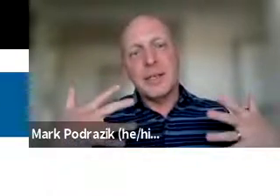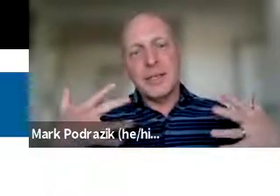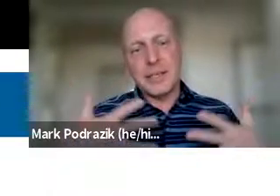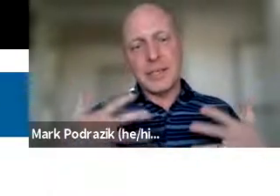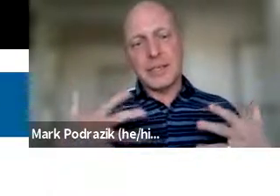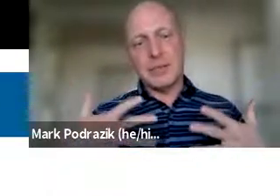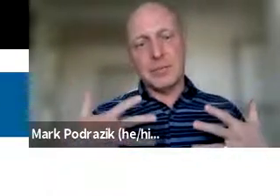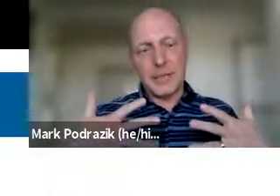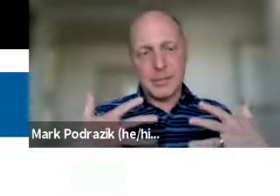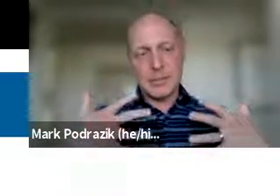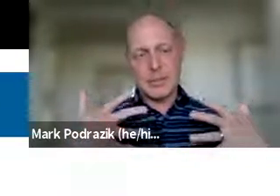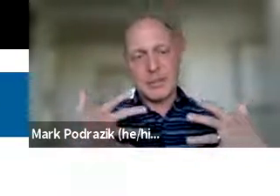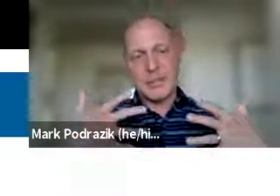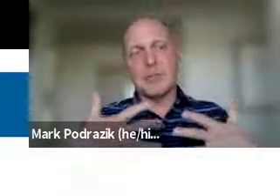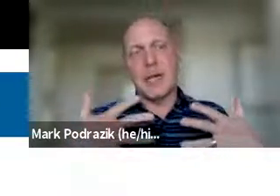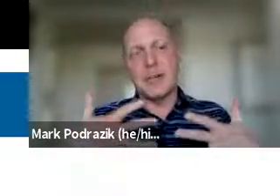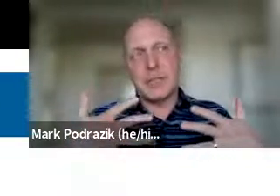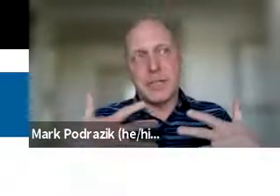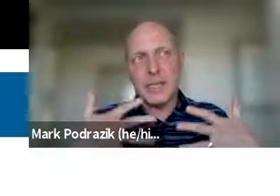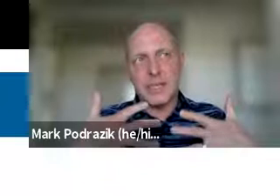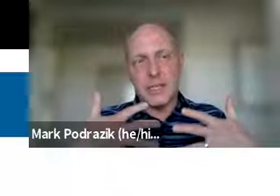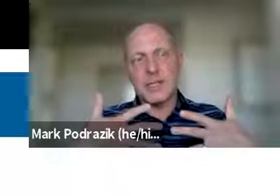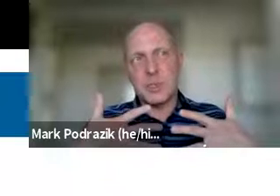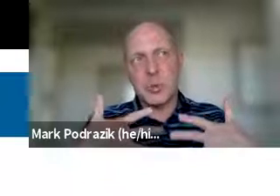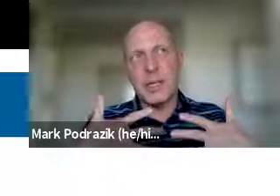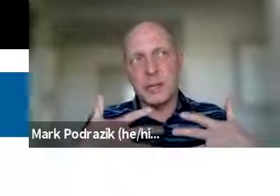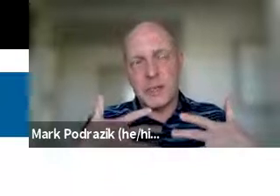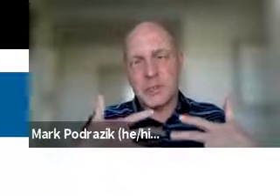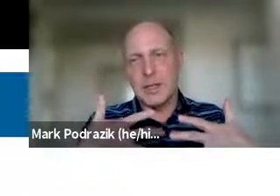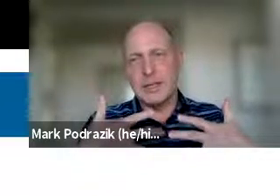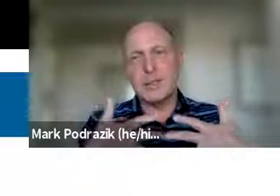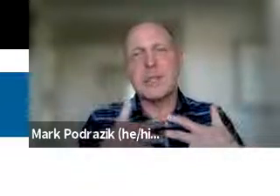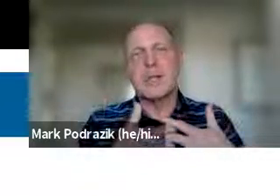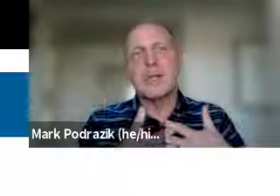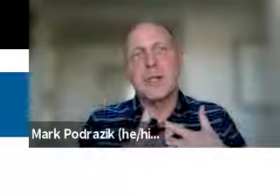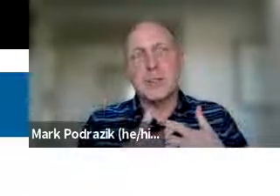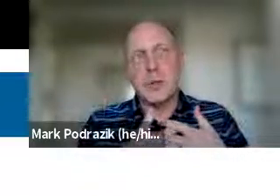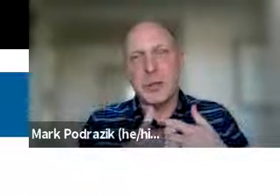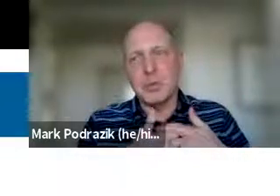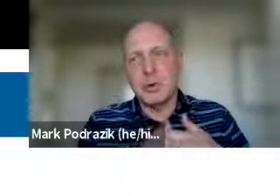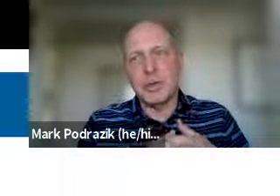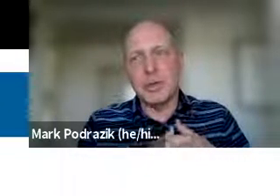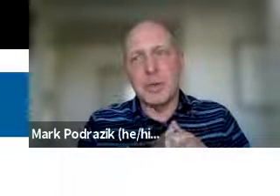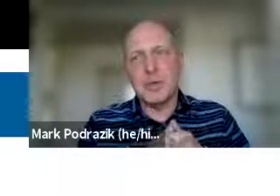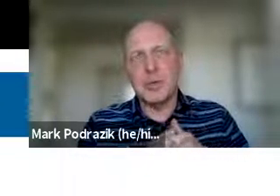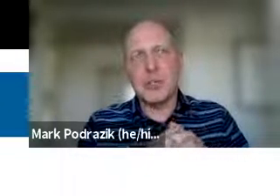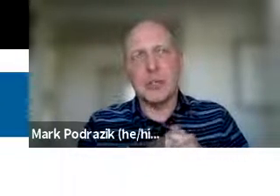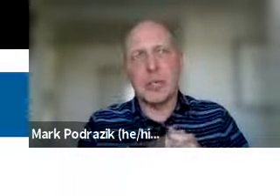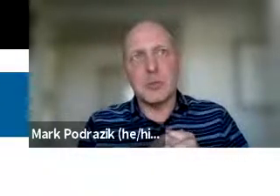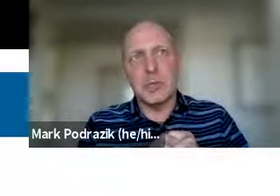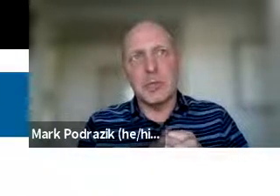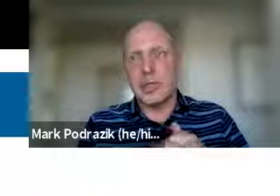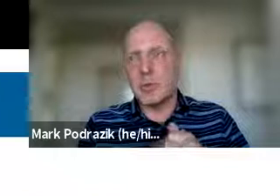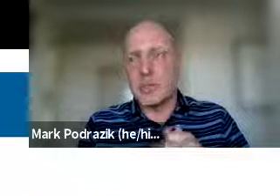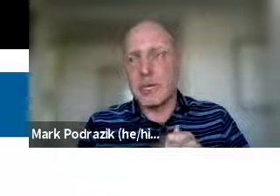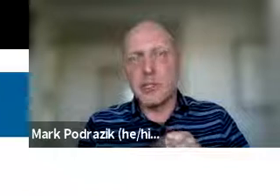that it does seem like some kind of connectedness between these lines is going to be important, particularly